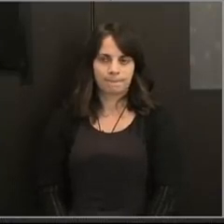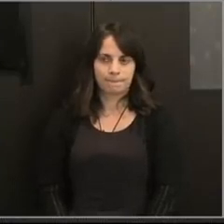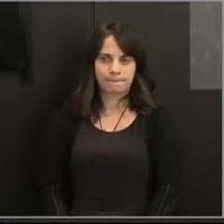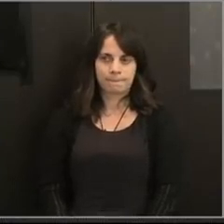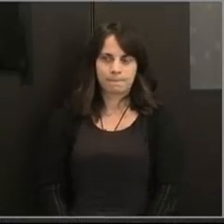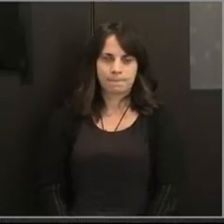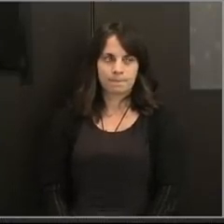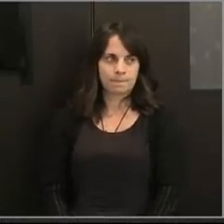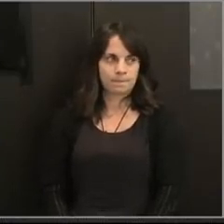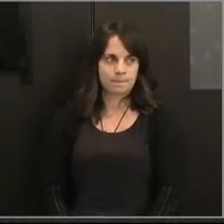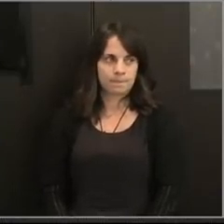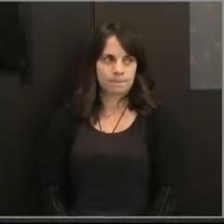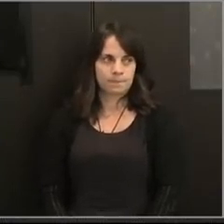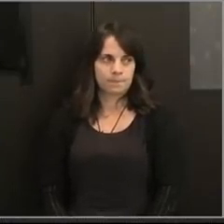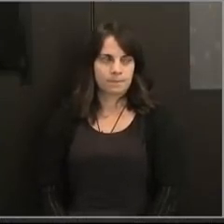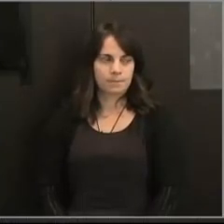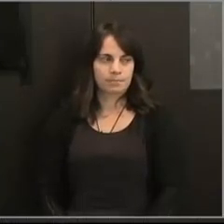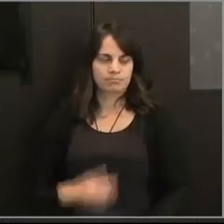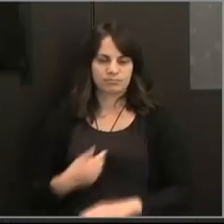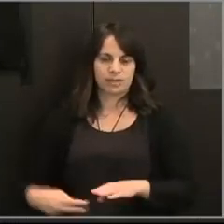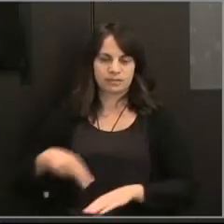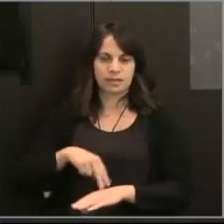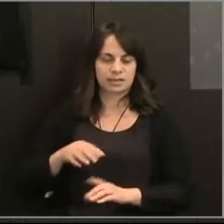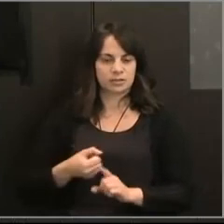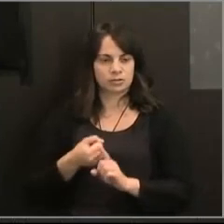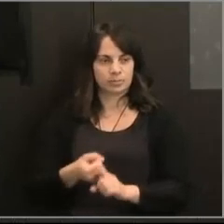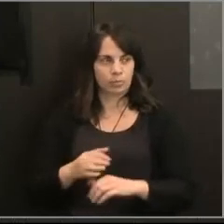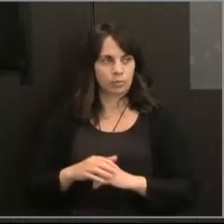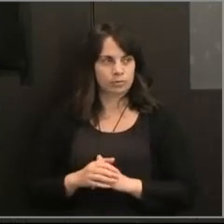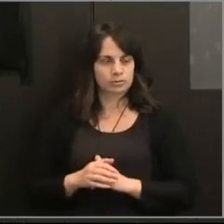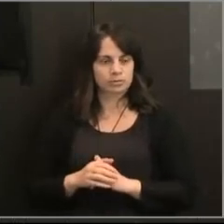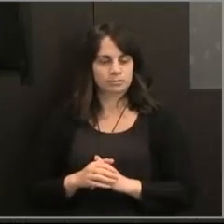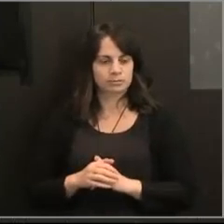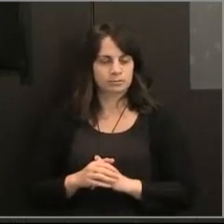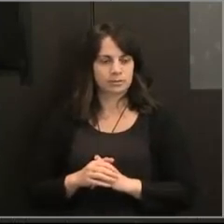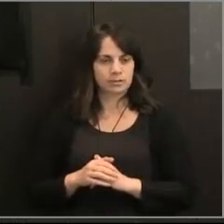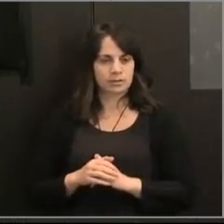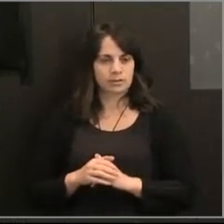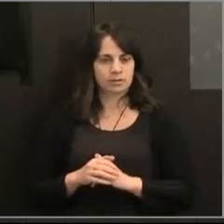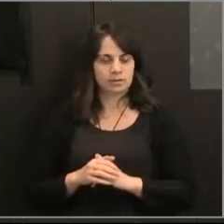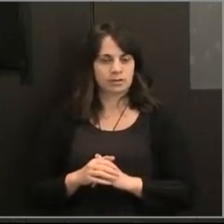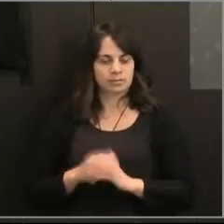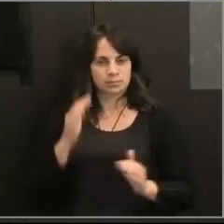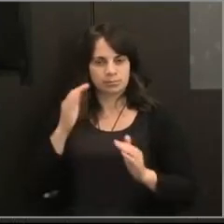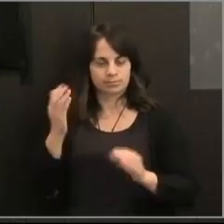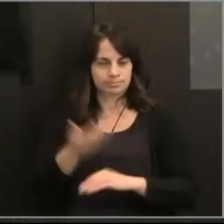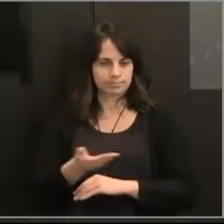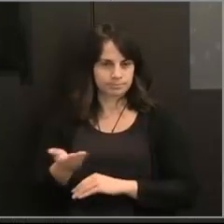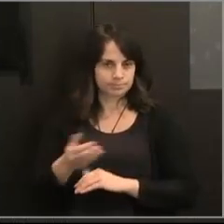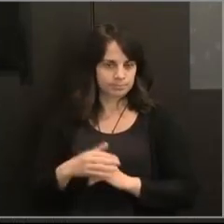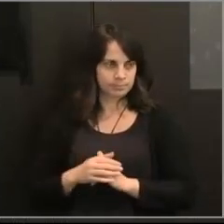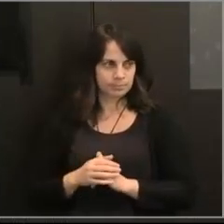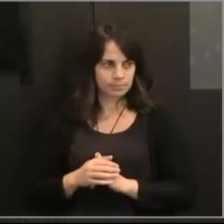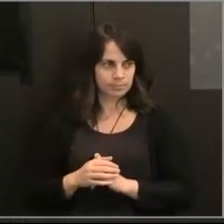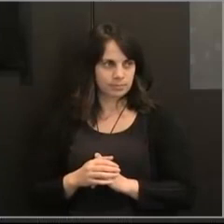Kei te tū au ki te tautoko I ngā mihi ko mihia kia koe e kia nei te tohunga I pupuri te